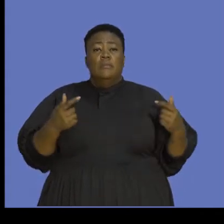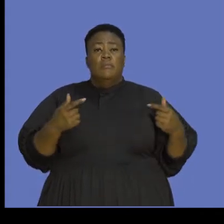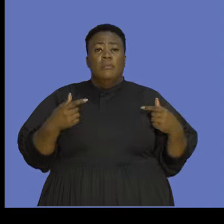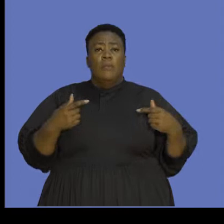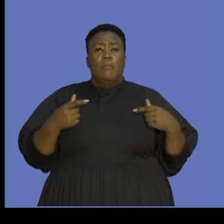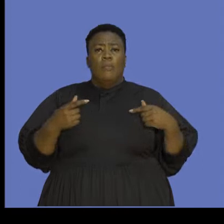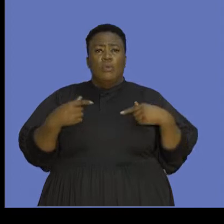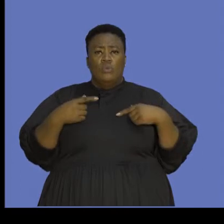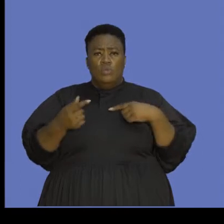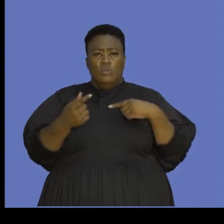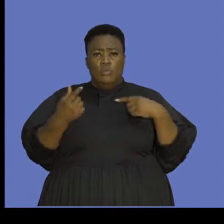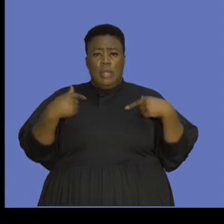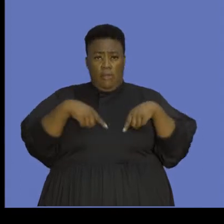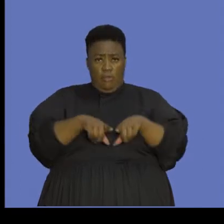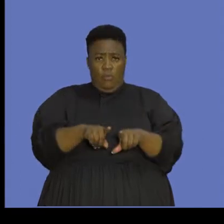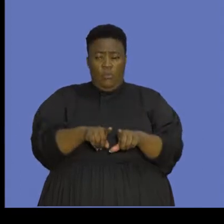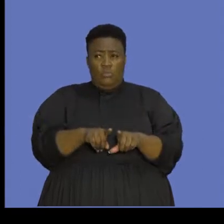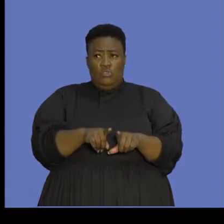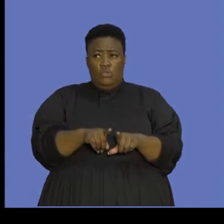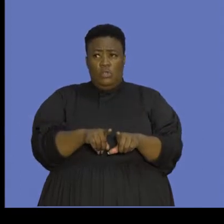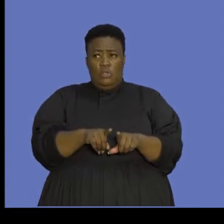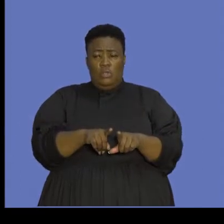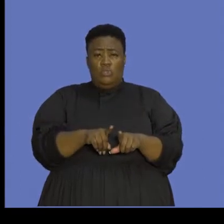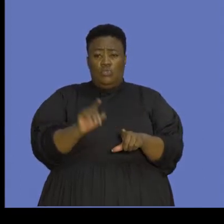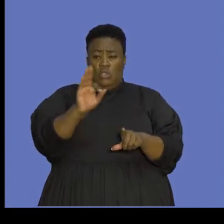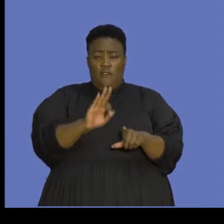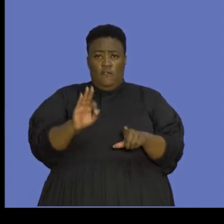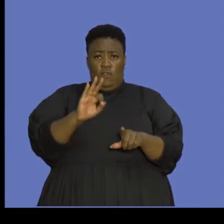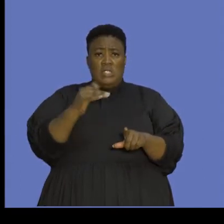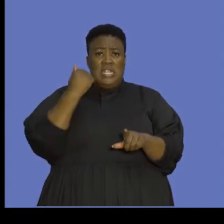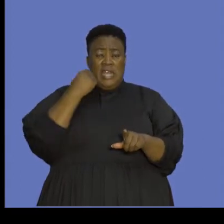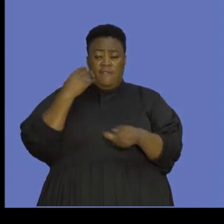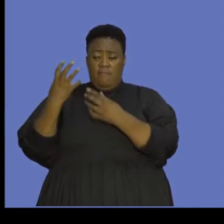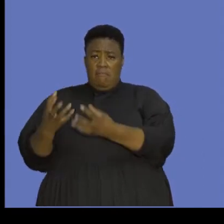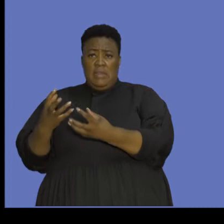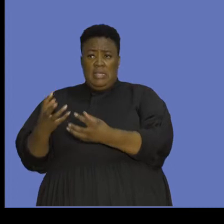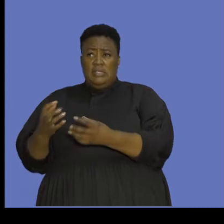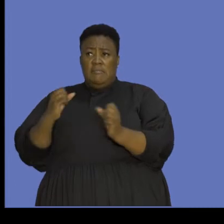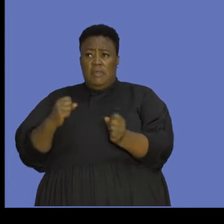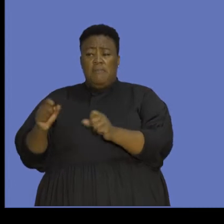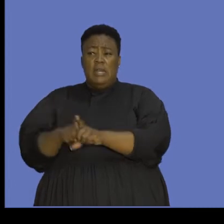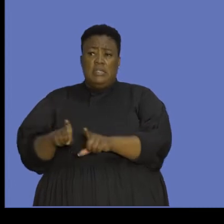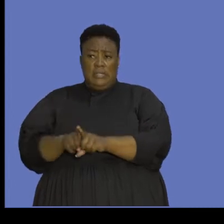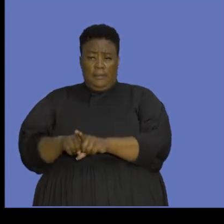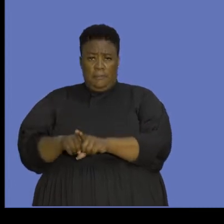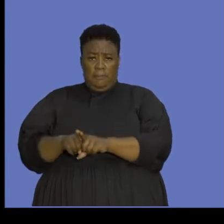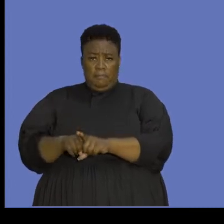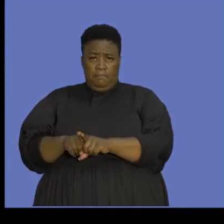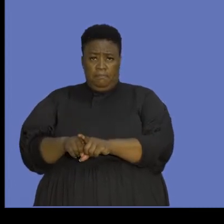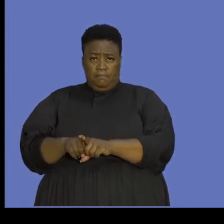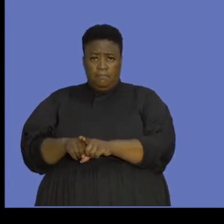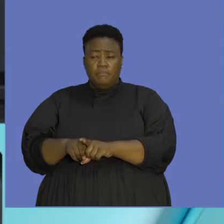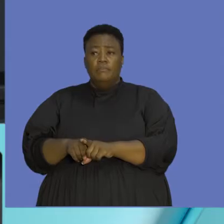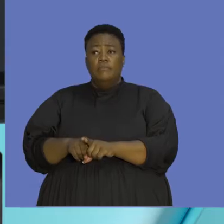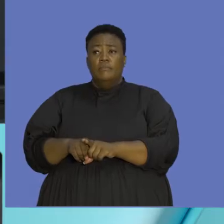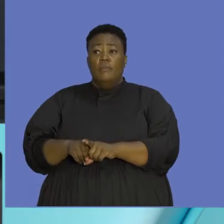net force when mass remains constant. I have to have that little part on where mass remains